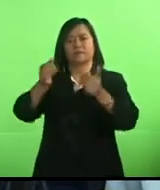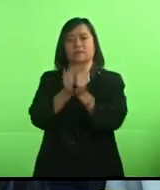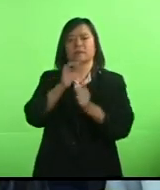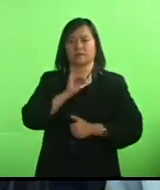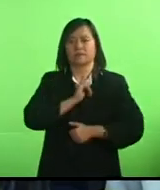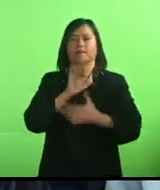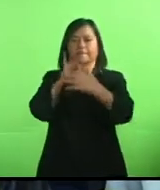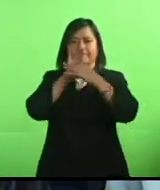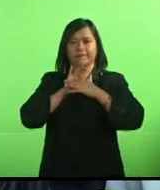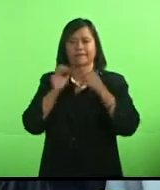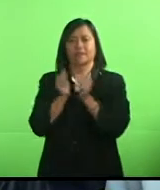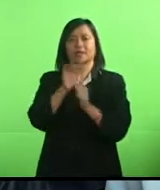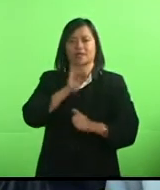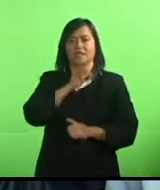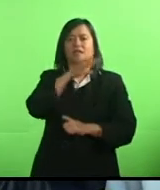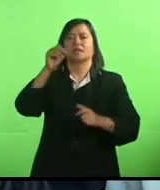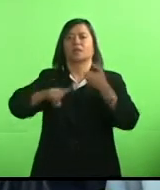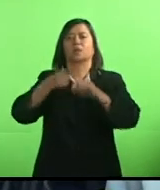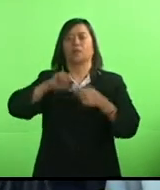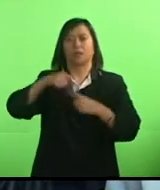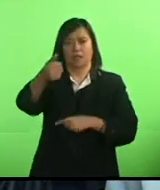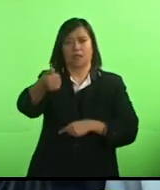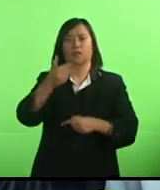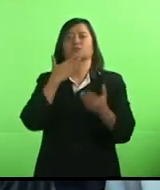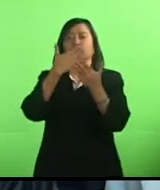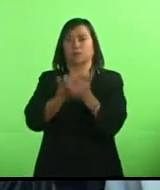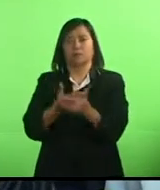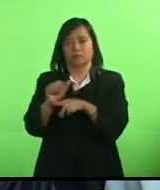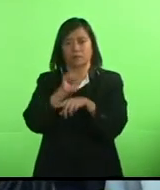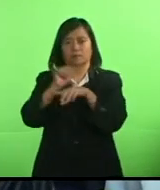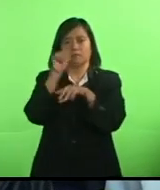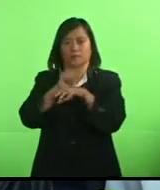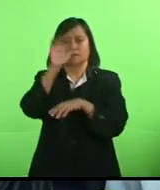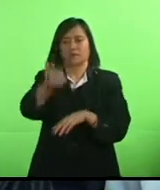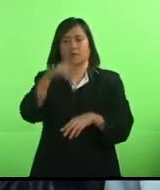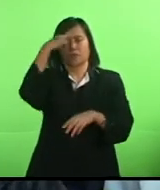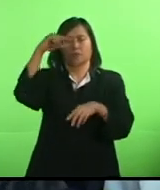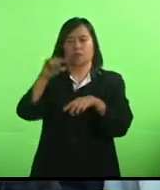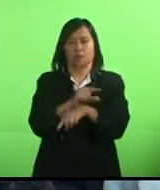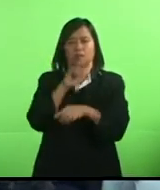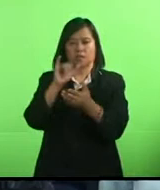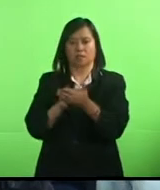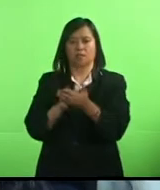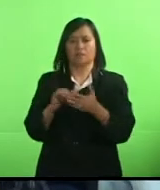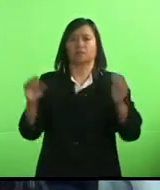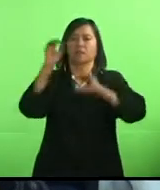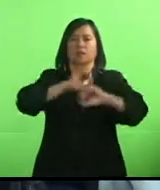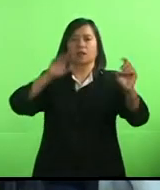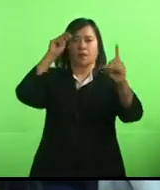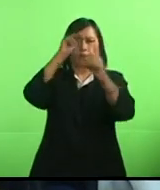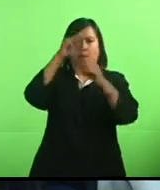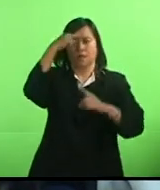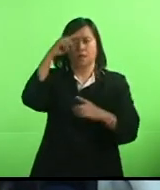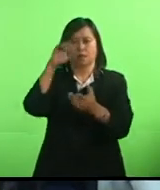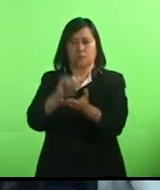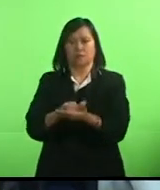me and collaborate with me and your friends. Okay, good practice, can you make it perfect in using that? So, no marks for that.